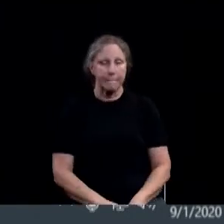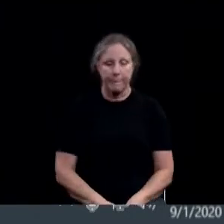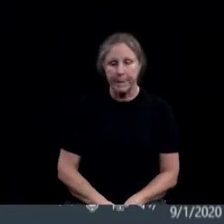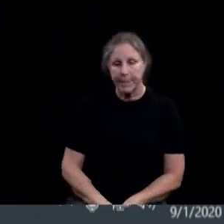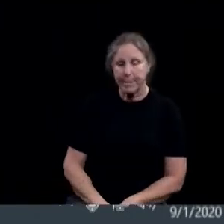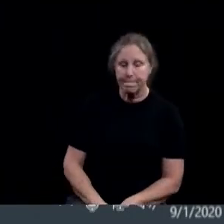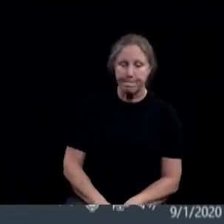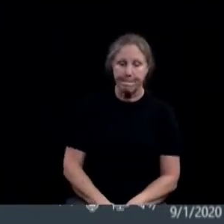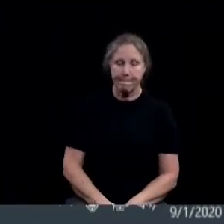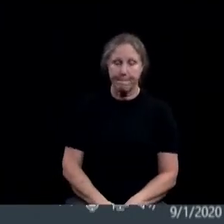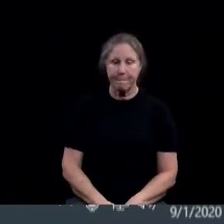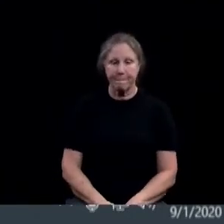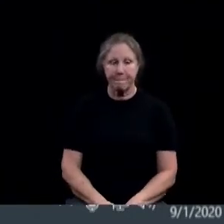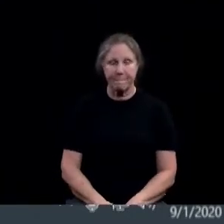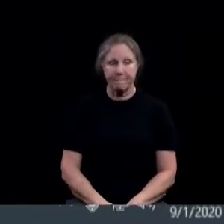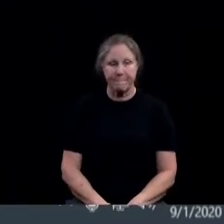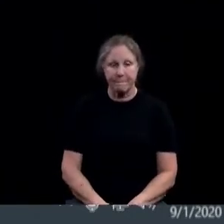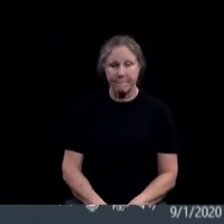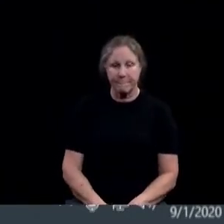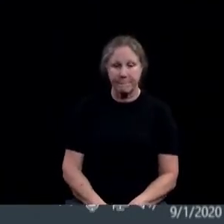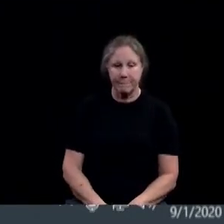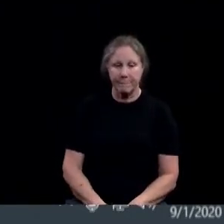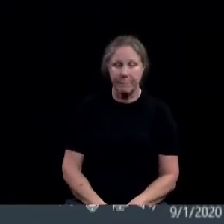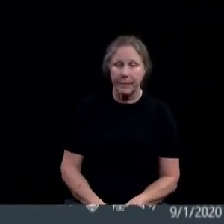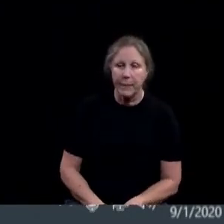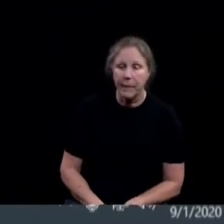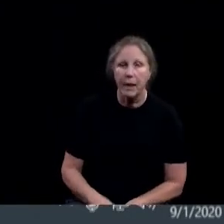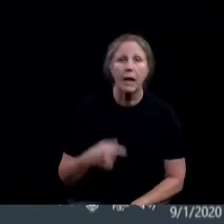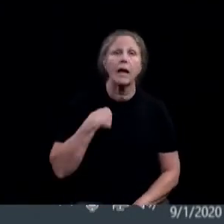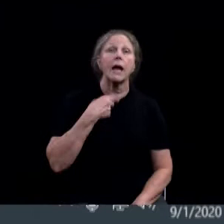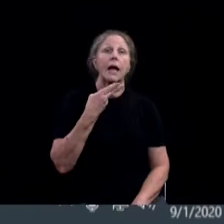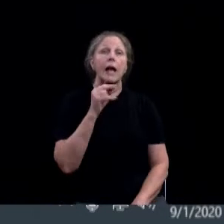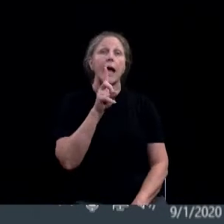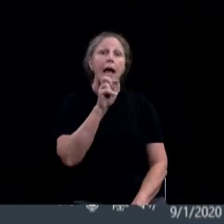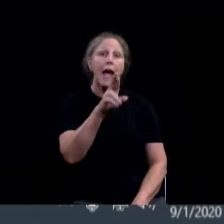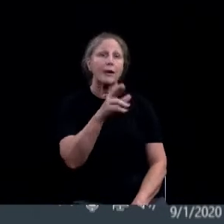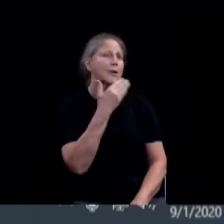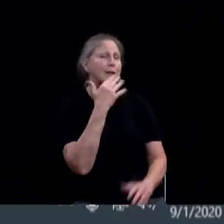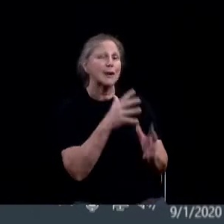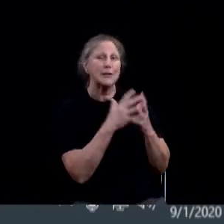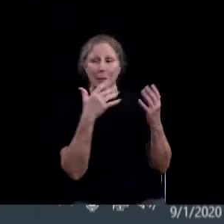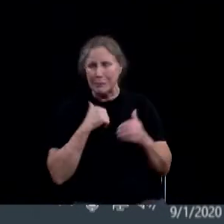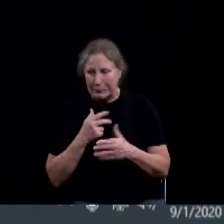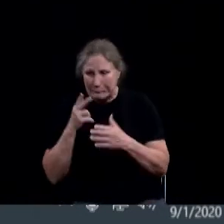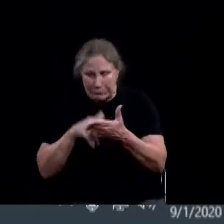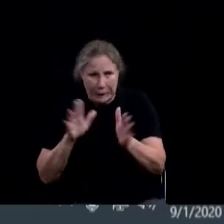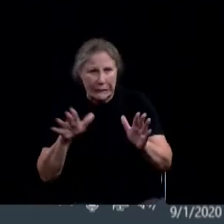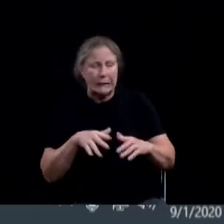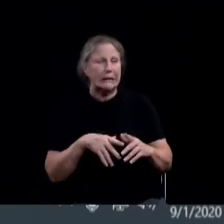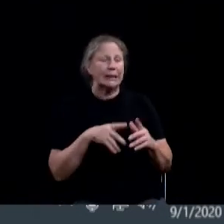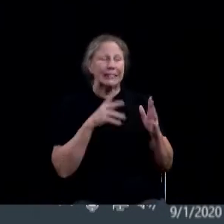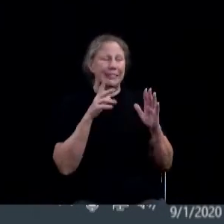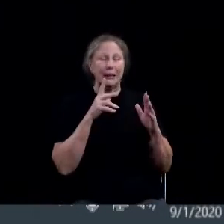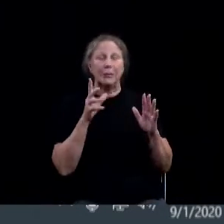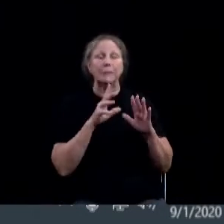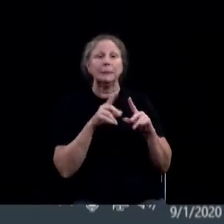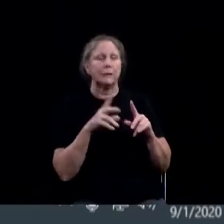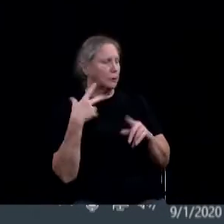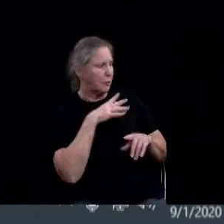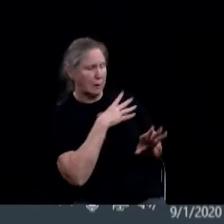Hey, Aaron, this is Hector. Thank you so much. I'm sorry, I just cut you off. Thank you so much for your presentation. I appreciate